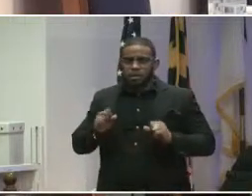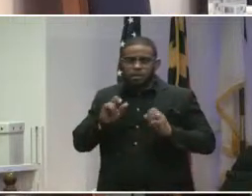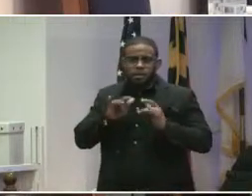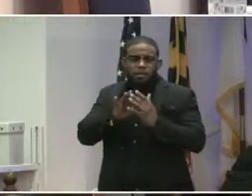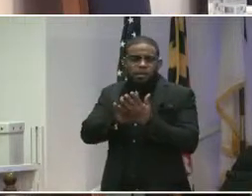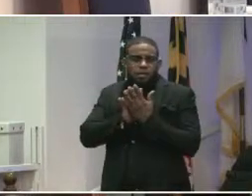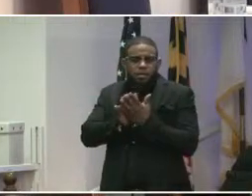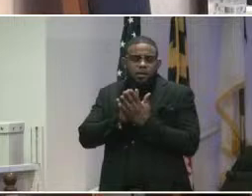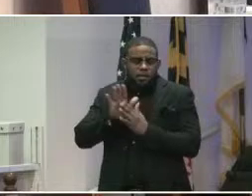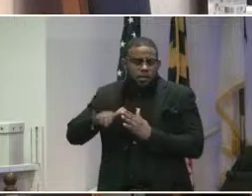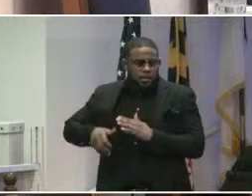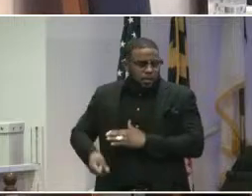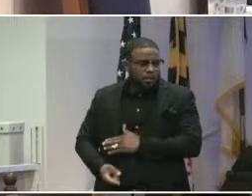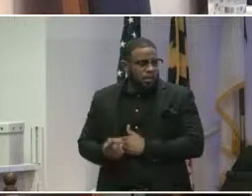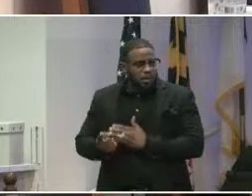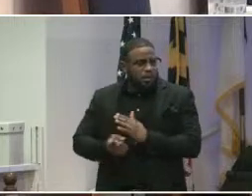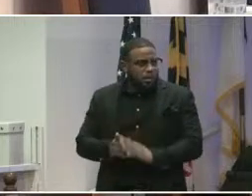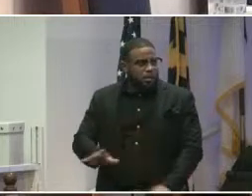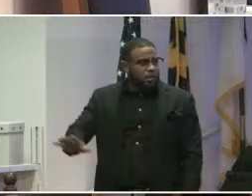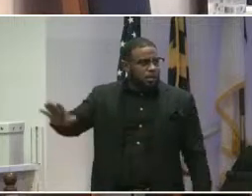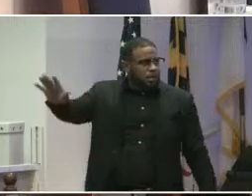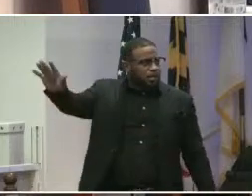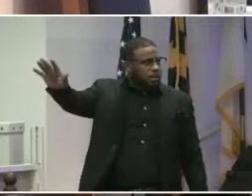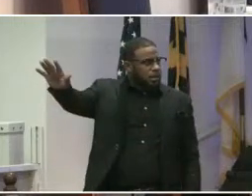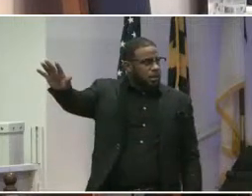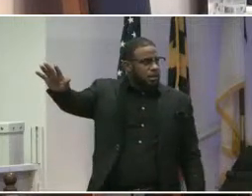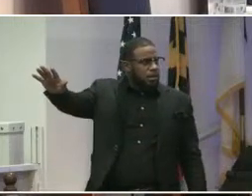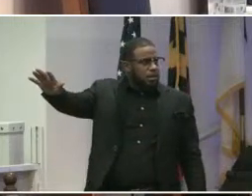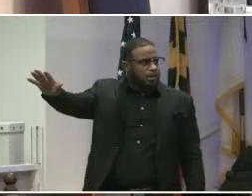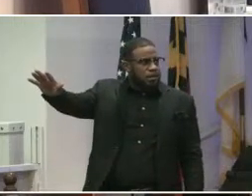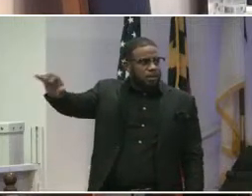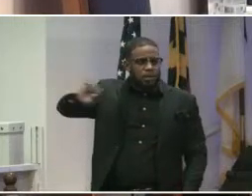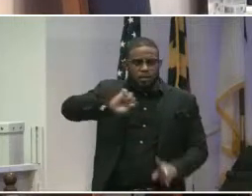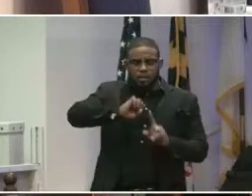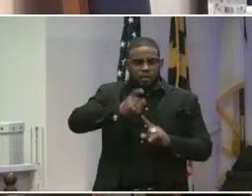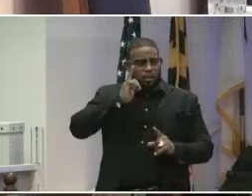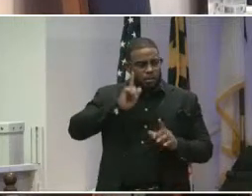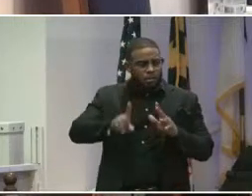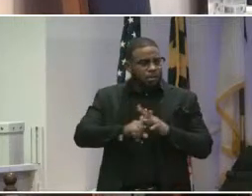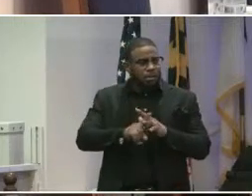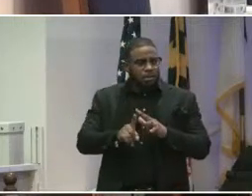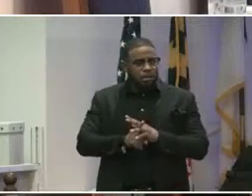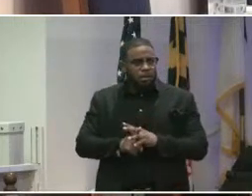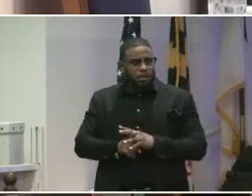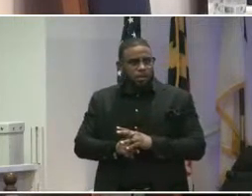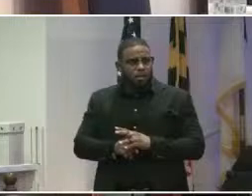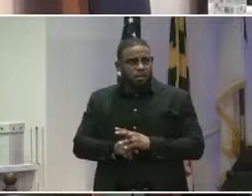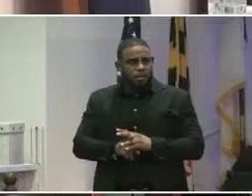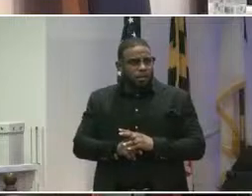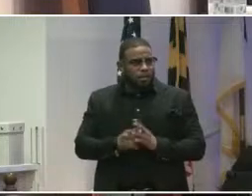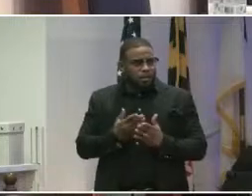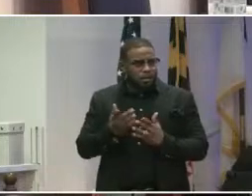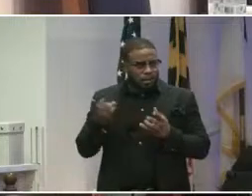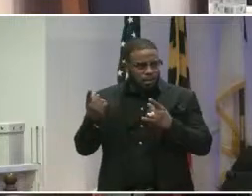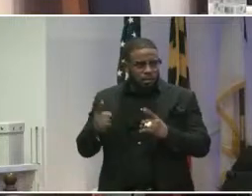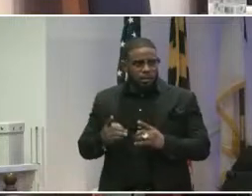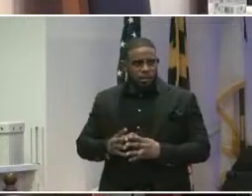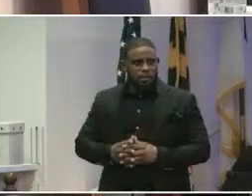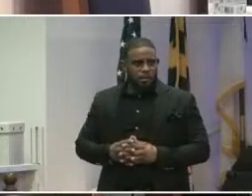Hey, in the midnight hour, I want to stretch my hands. Situations going to come up. Things going to